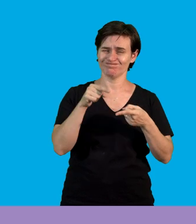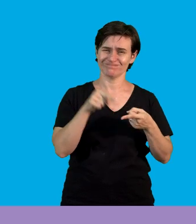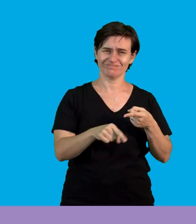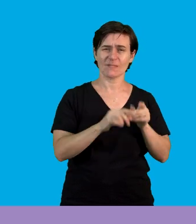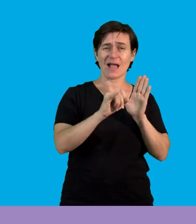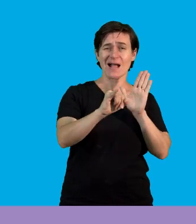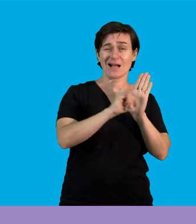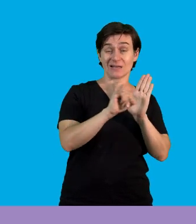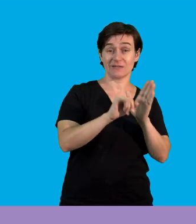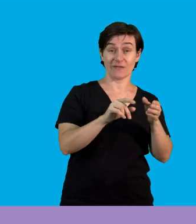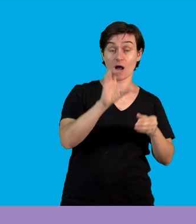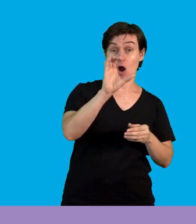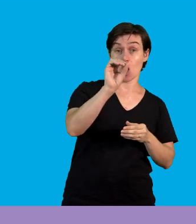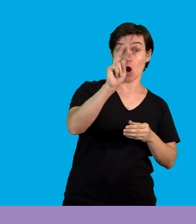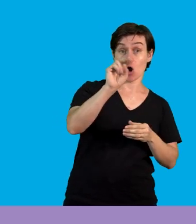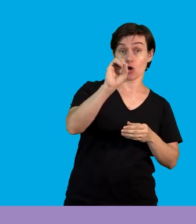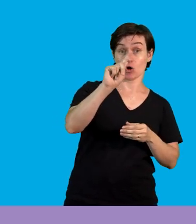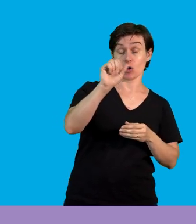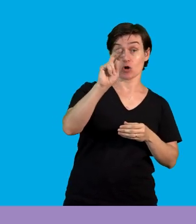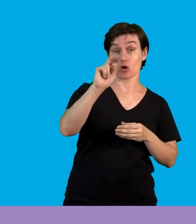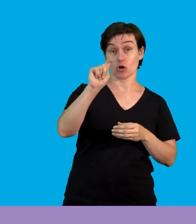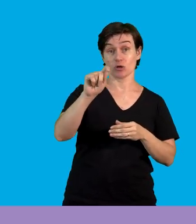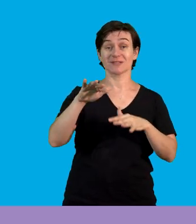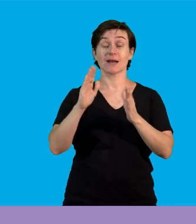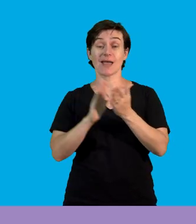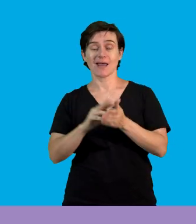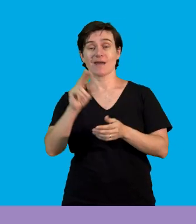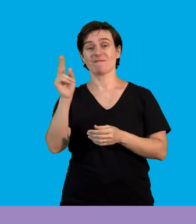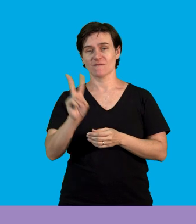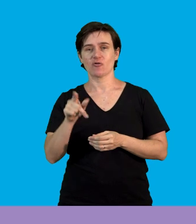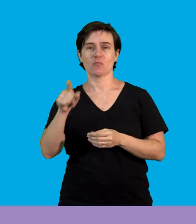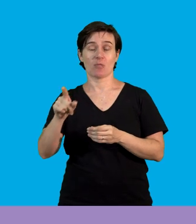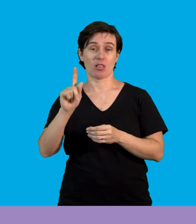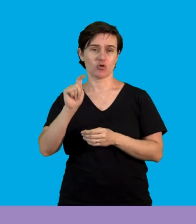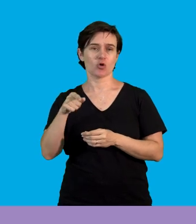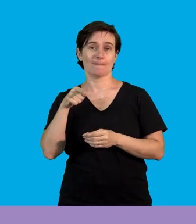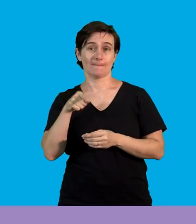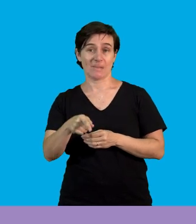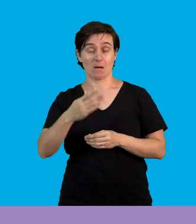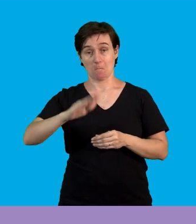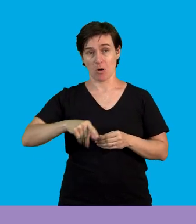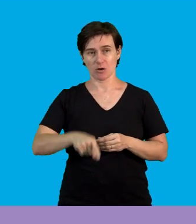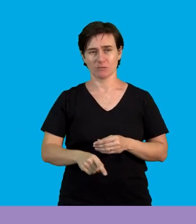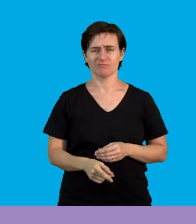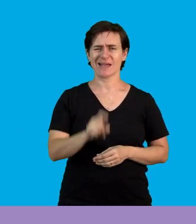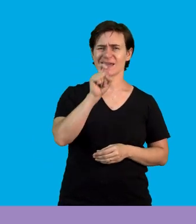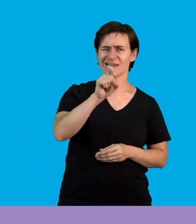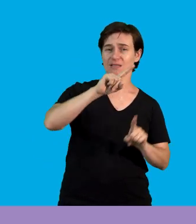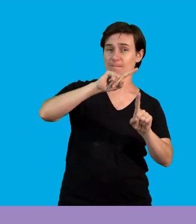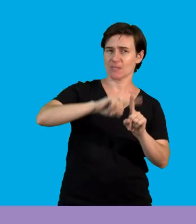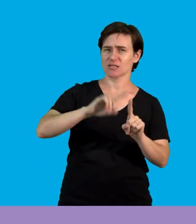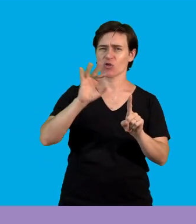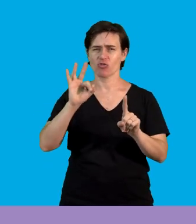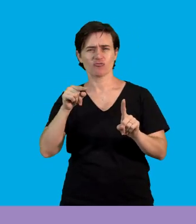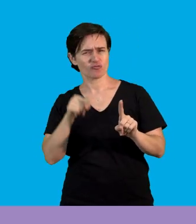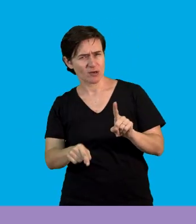identify the constant term and variable in the following algebraic expression, x plus 3. It's a